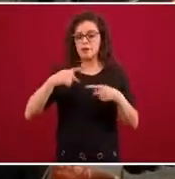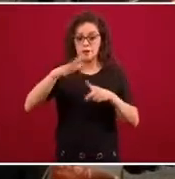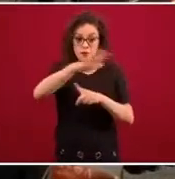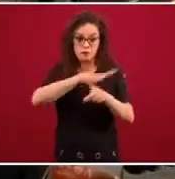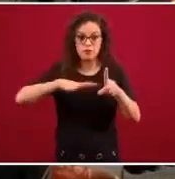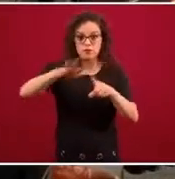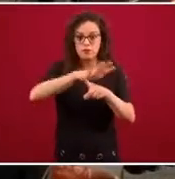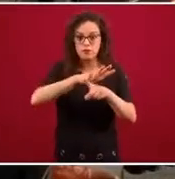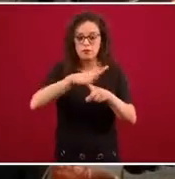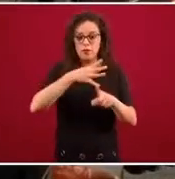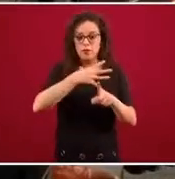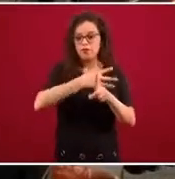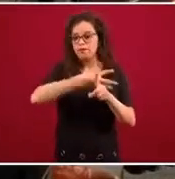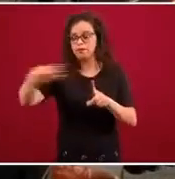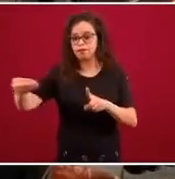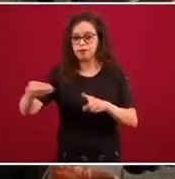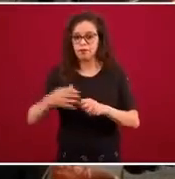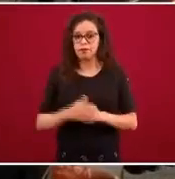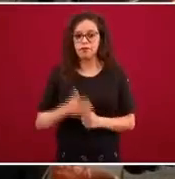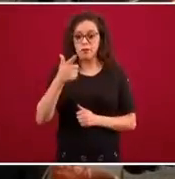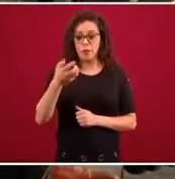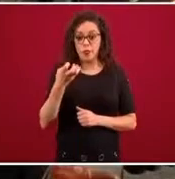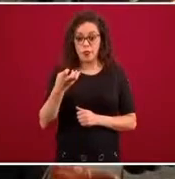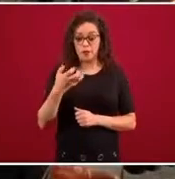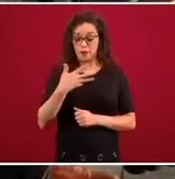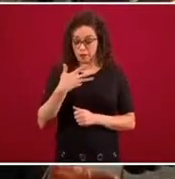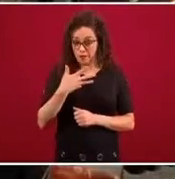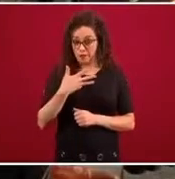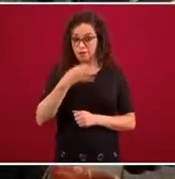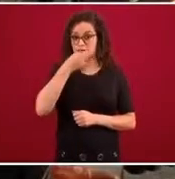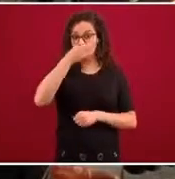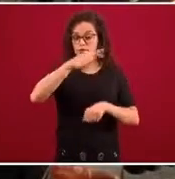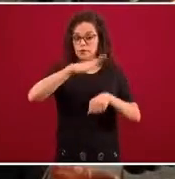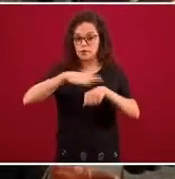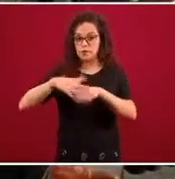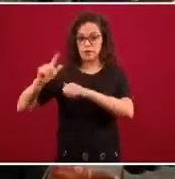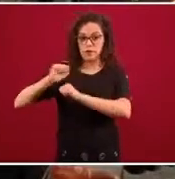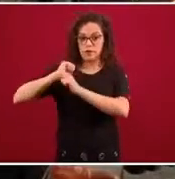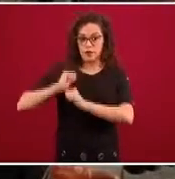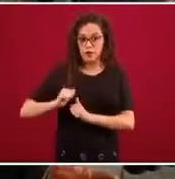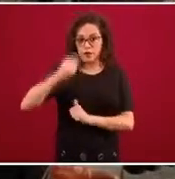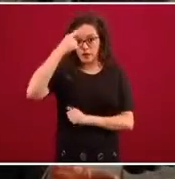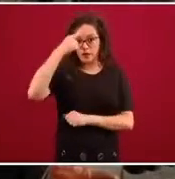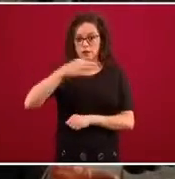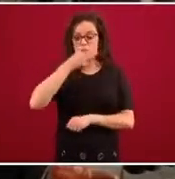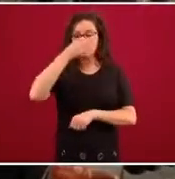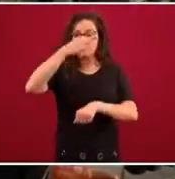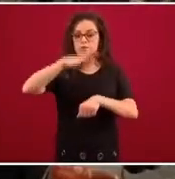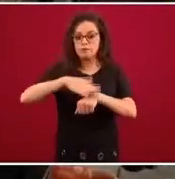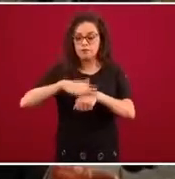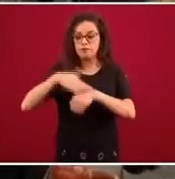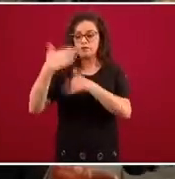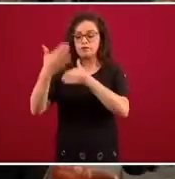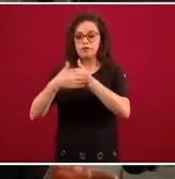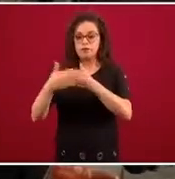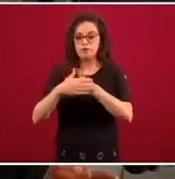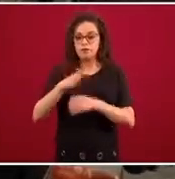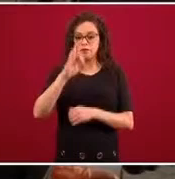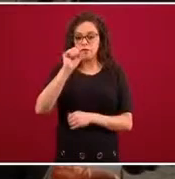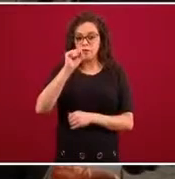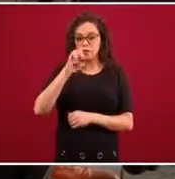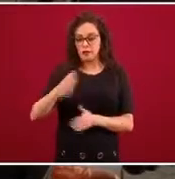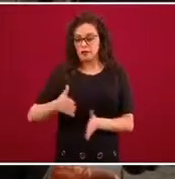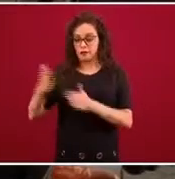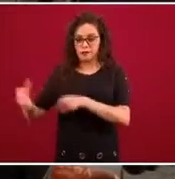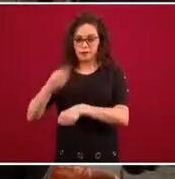they're starting to have community outbreaks, are these communities the ones in which the phase